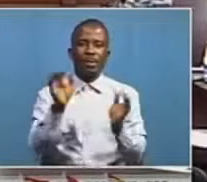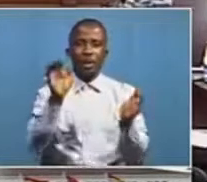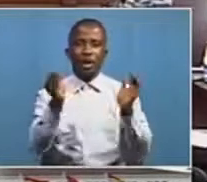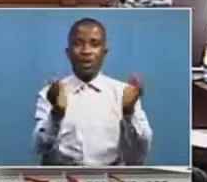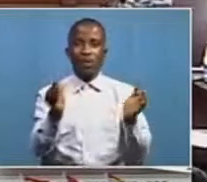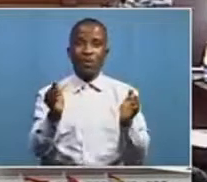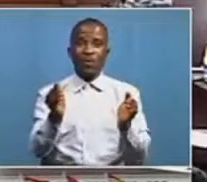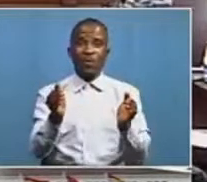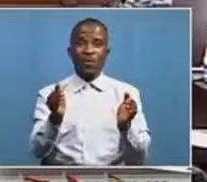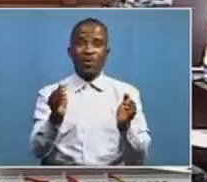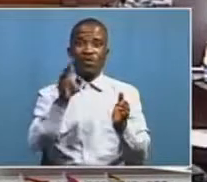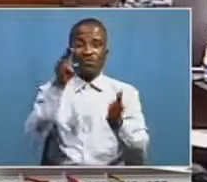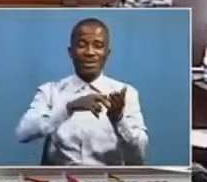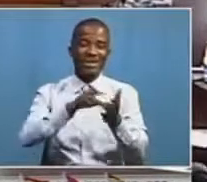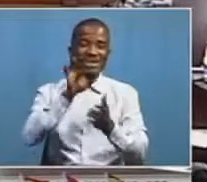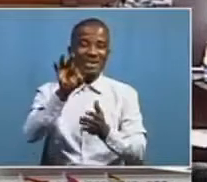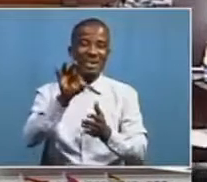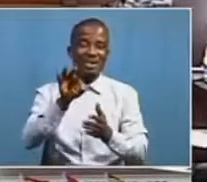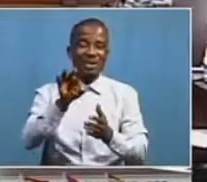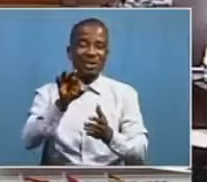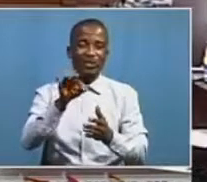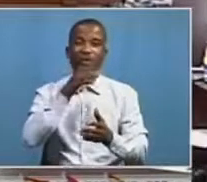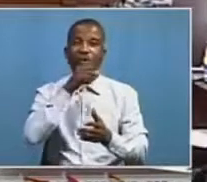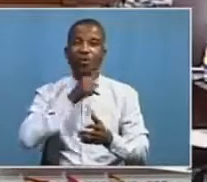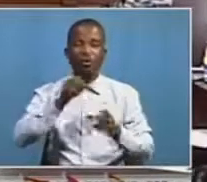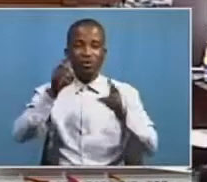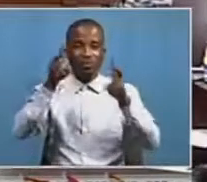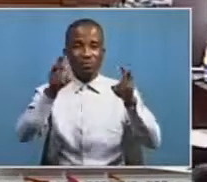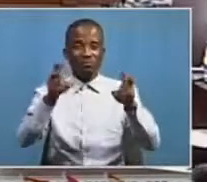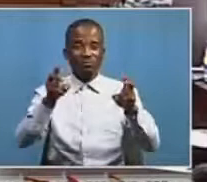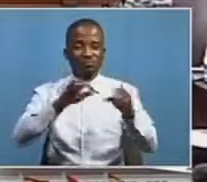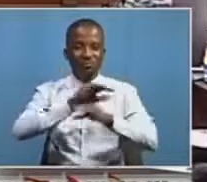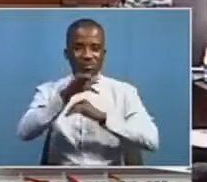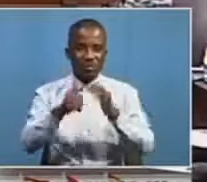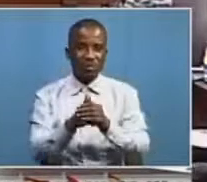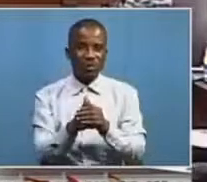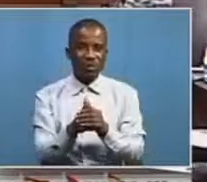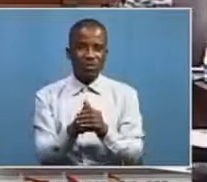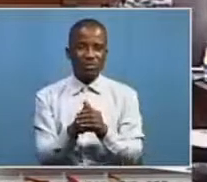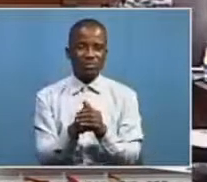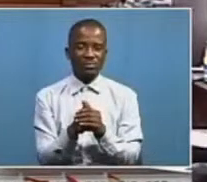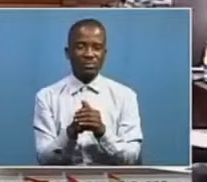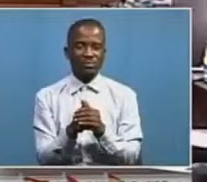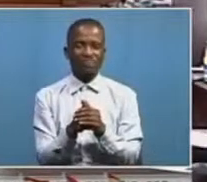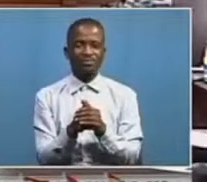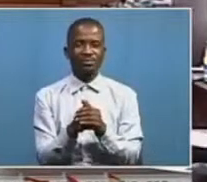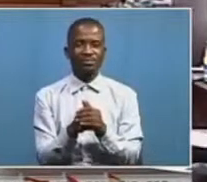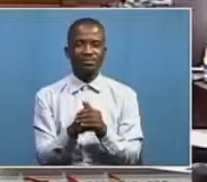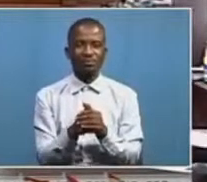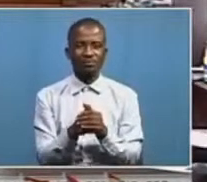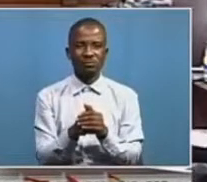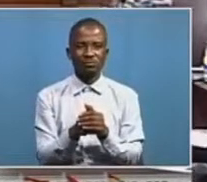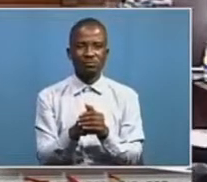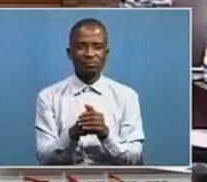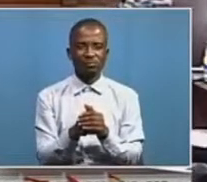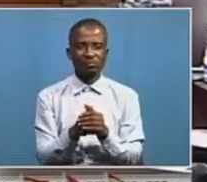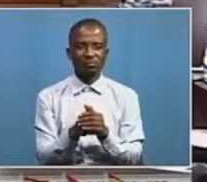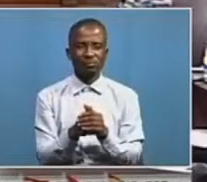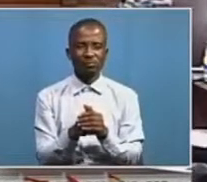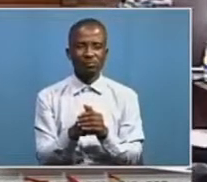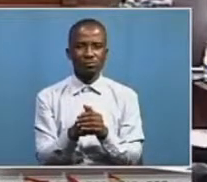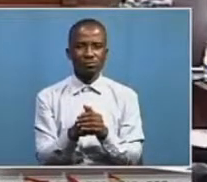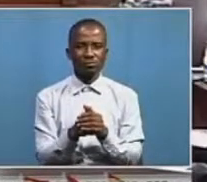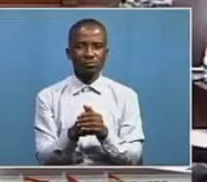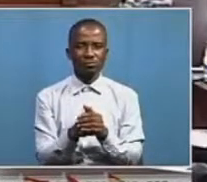Addo, 2009, all FWLR Part 4571